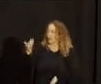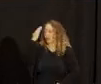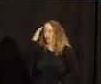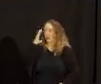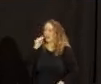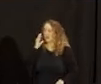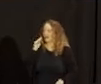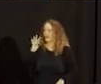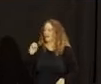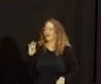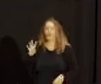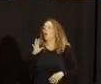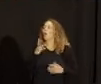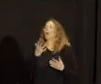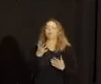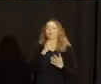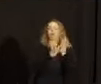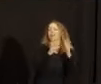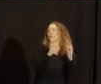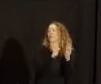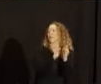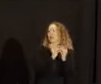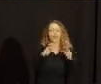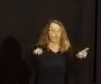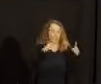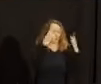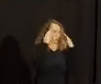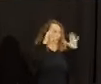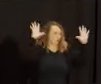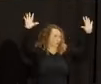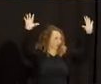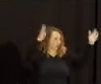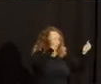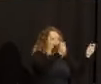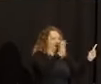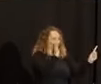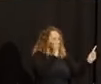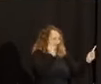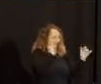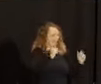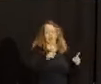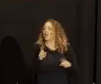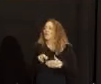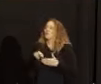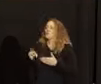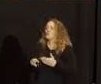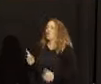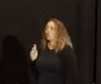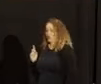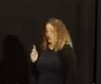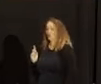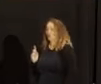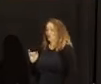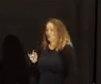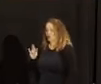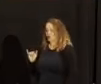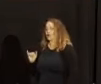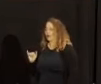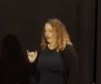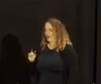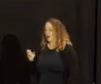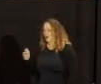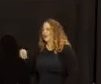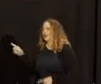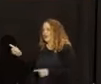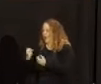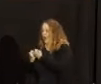504 meeting? Everybody's hand in this room is going to go up. That is the result of Judy Heumann's advocacy and the advocacy of